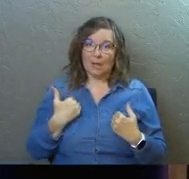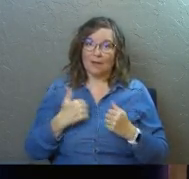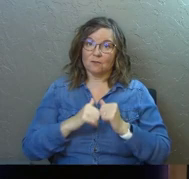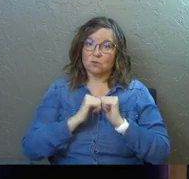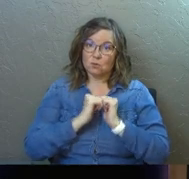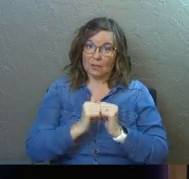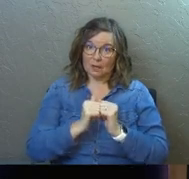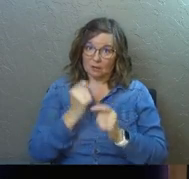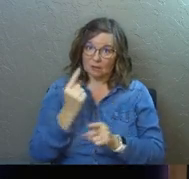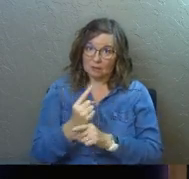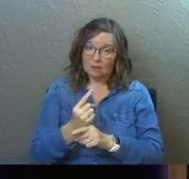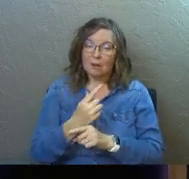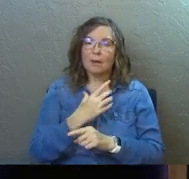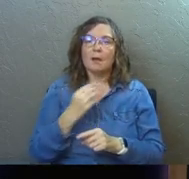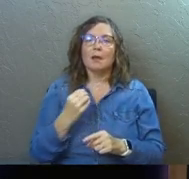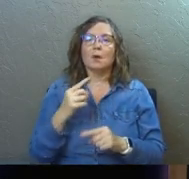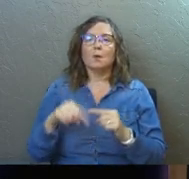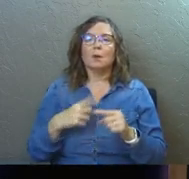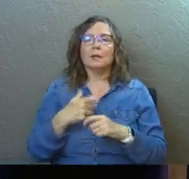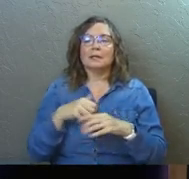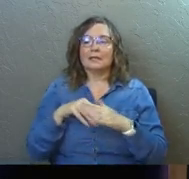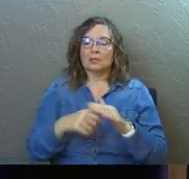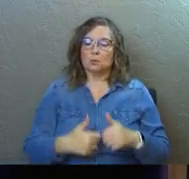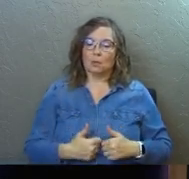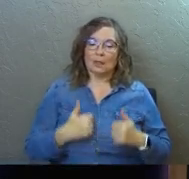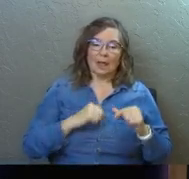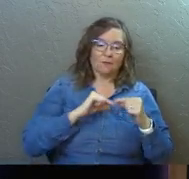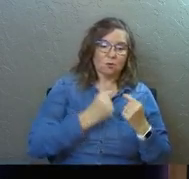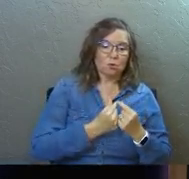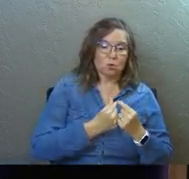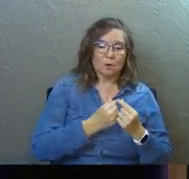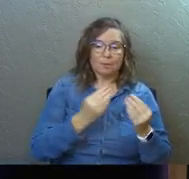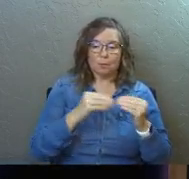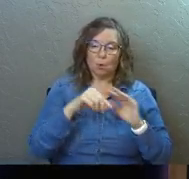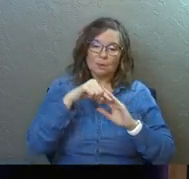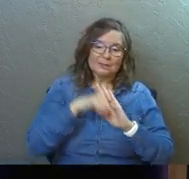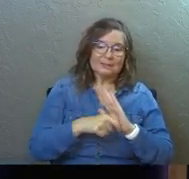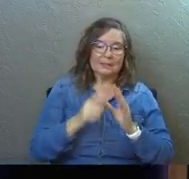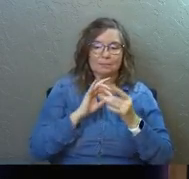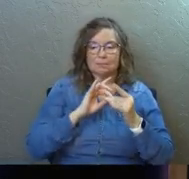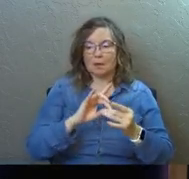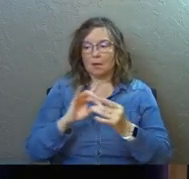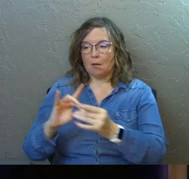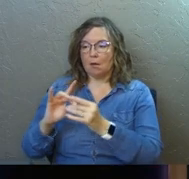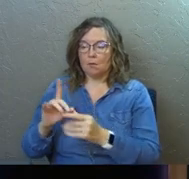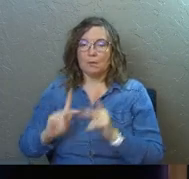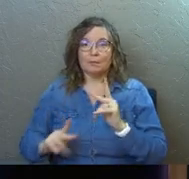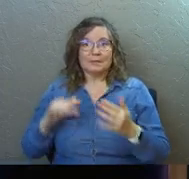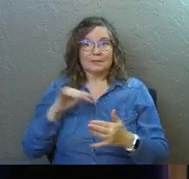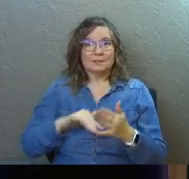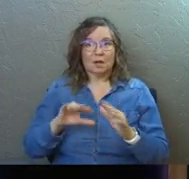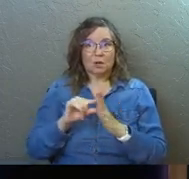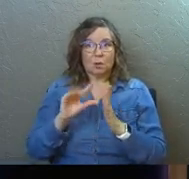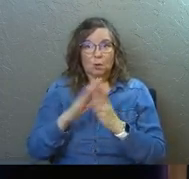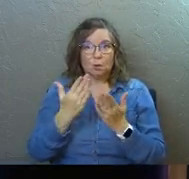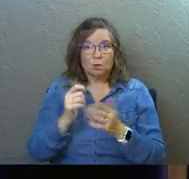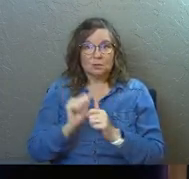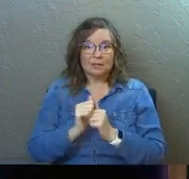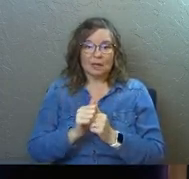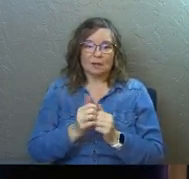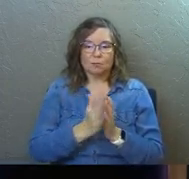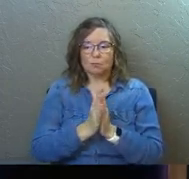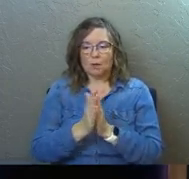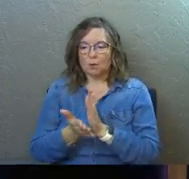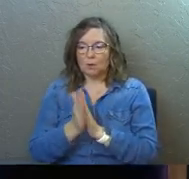have together, yes? And when you get into life groups and you form even deeper bonds with those people, study the word together, and you go over